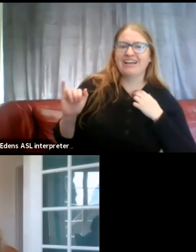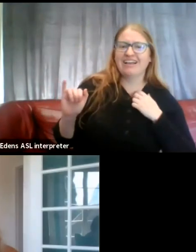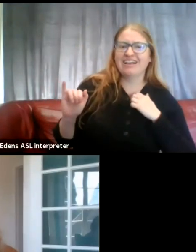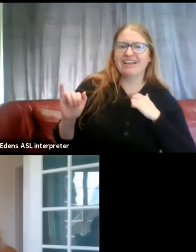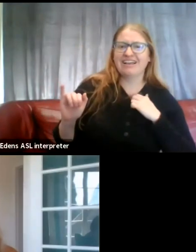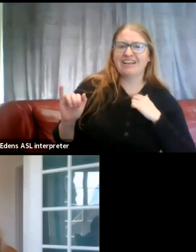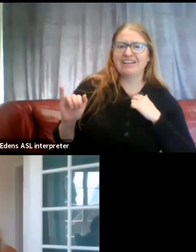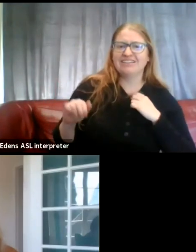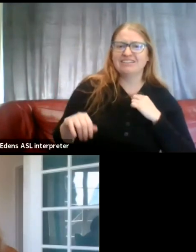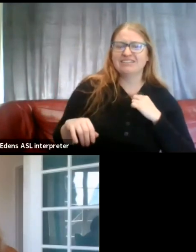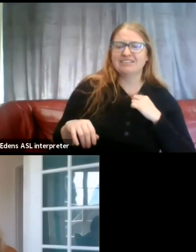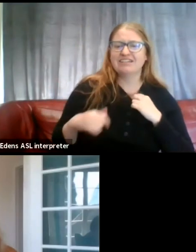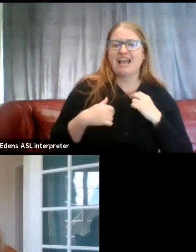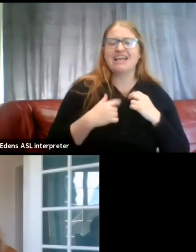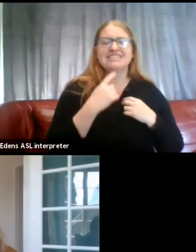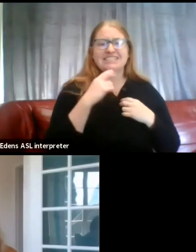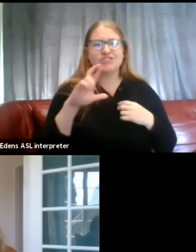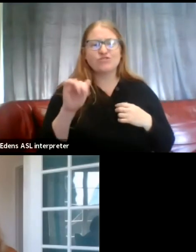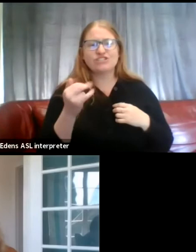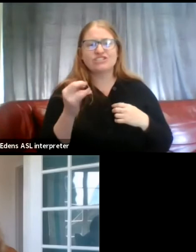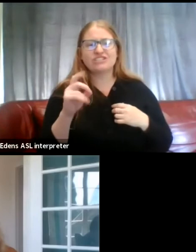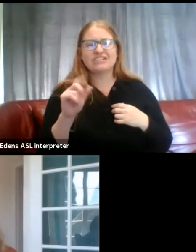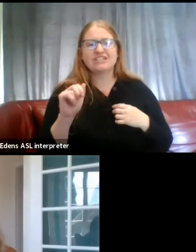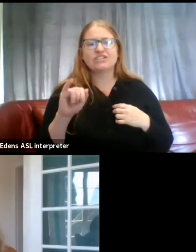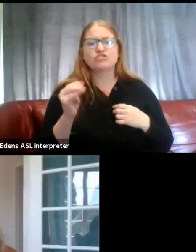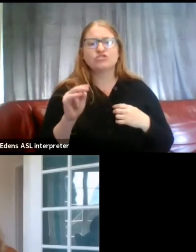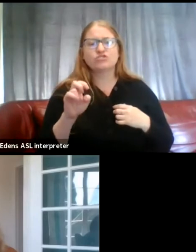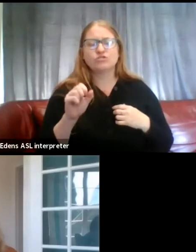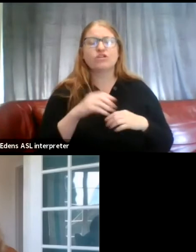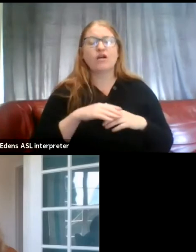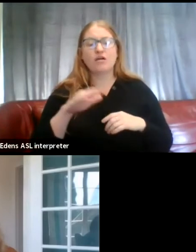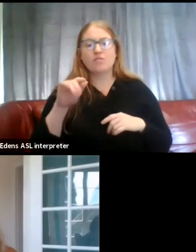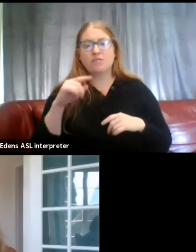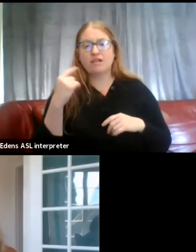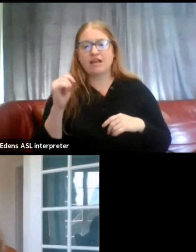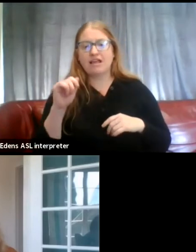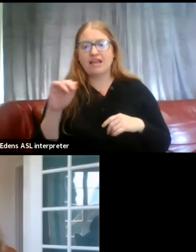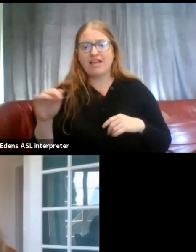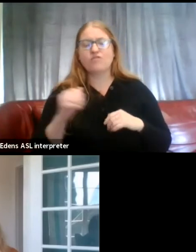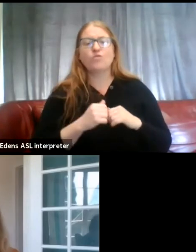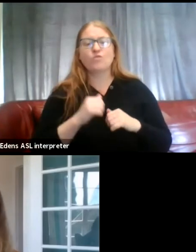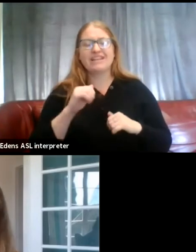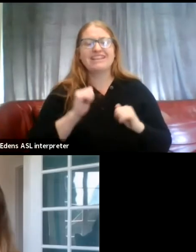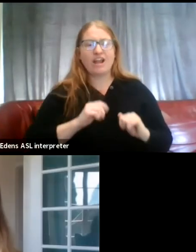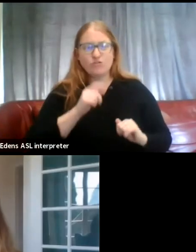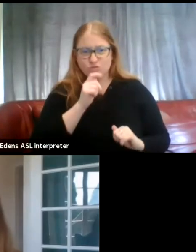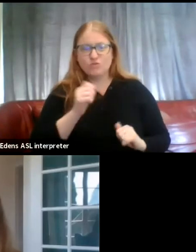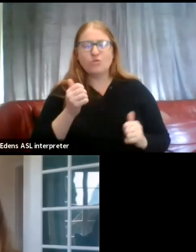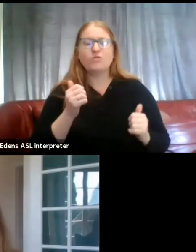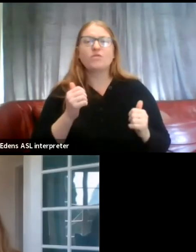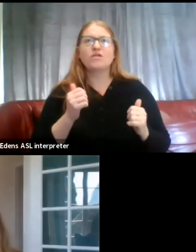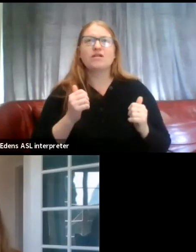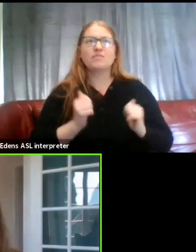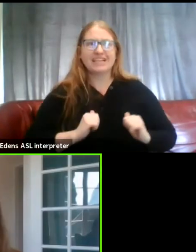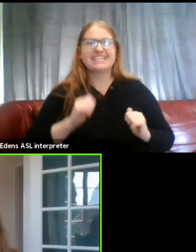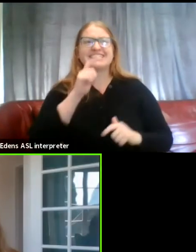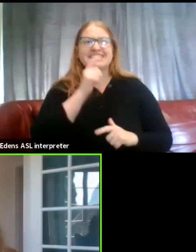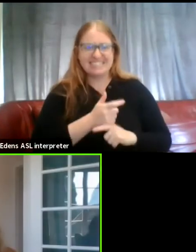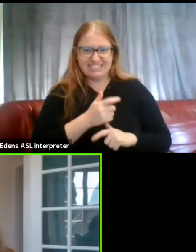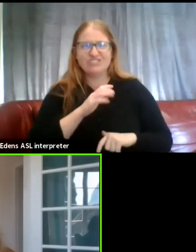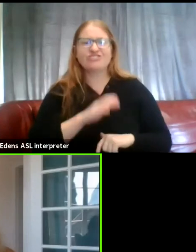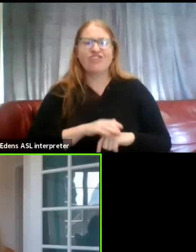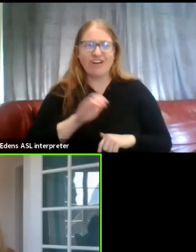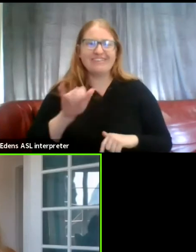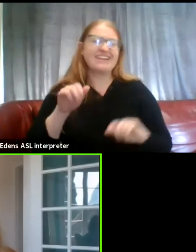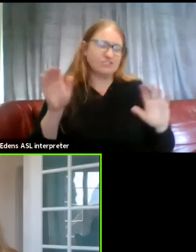I included Rashida Jones, who is on Black AF with the actress who plays the sister on the thing. I overlapped them.